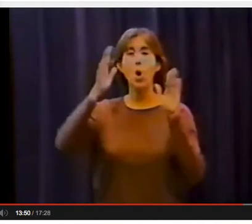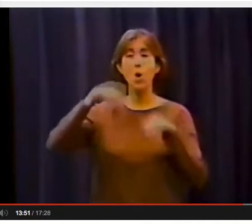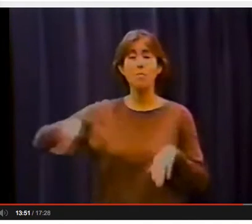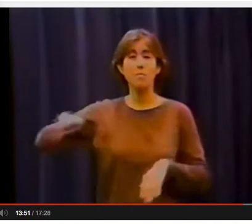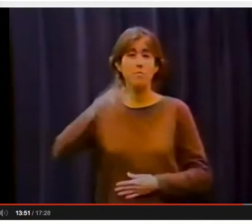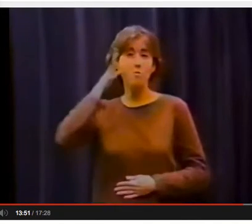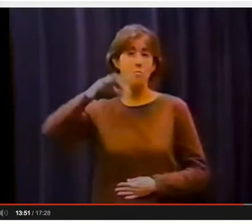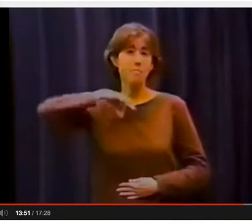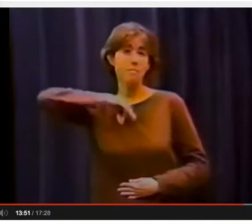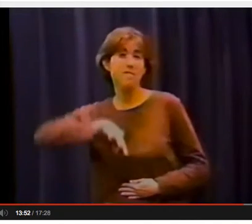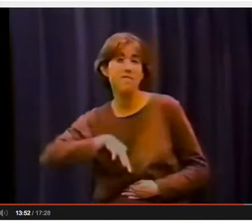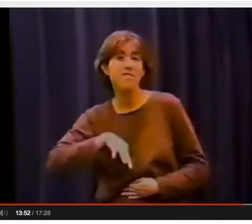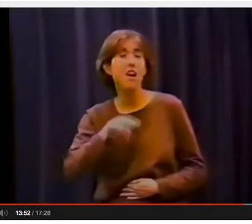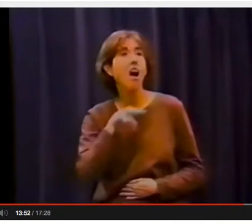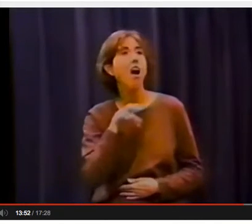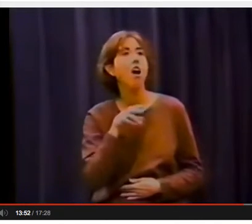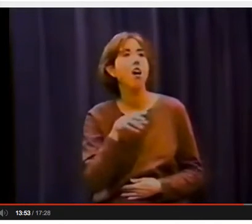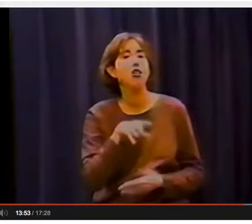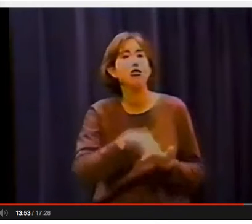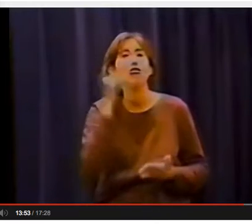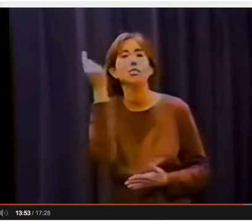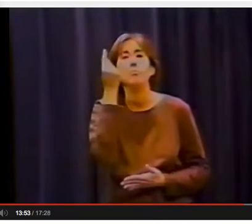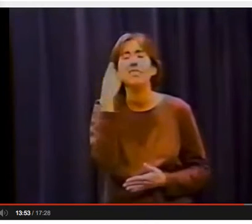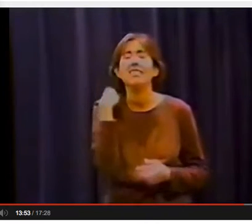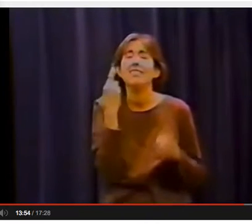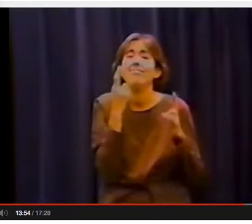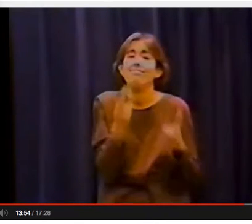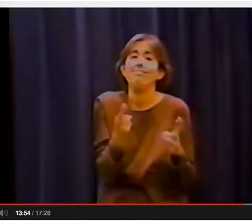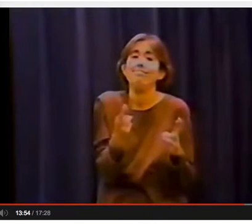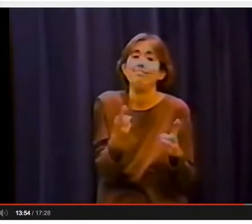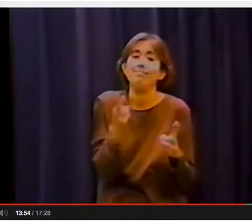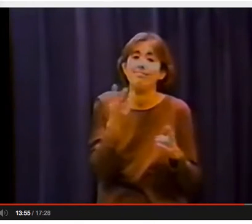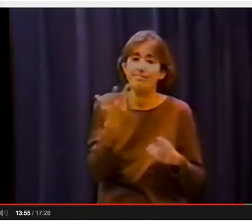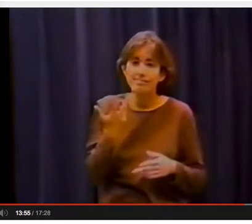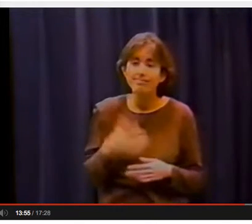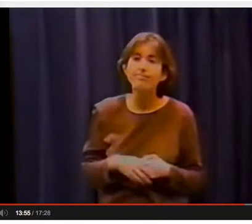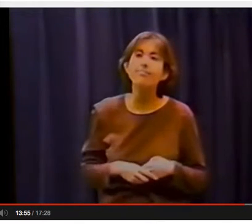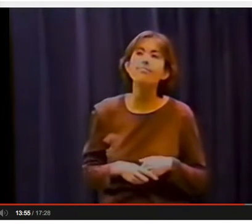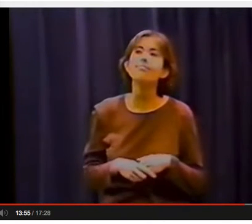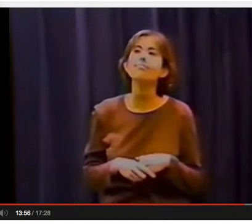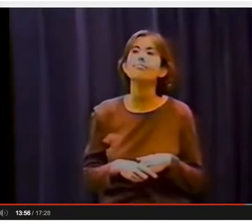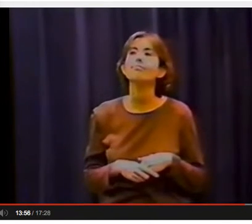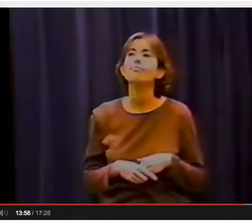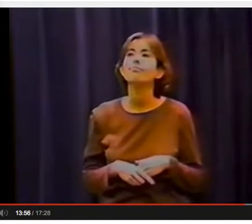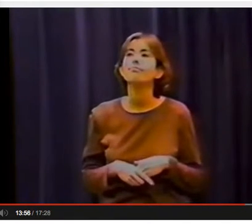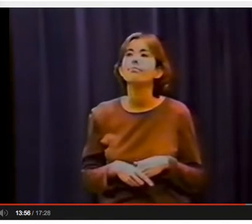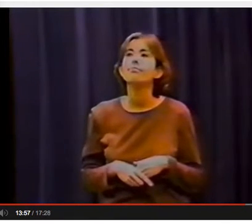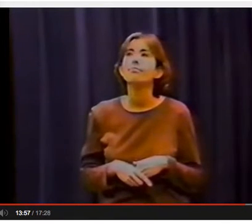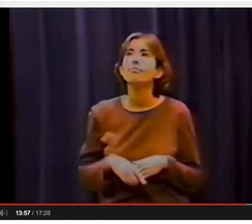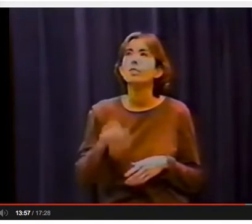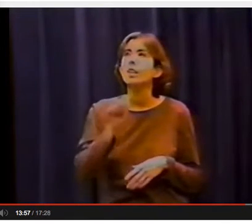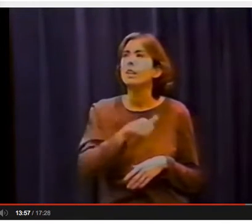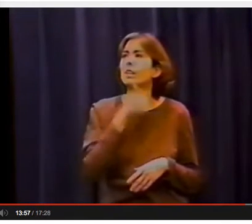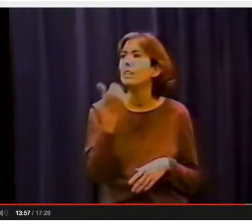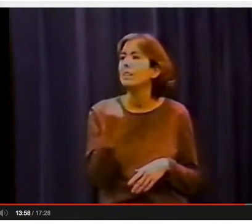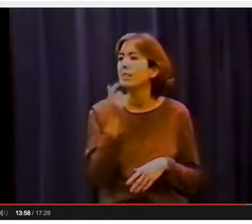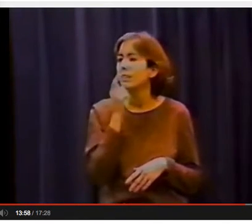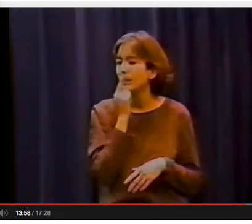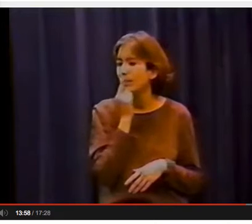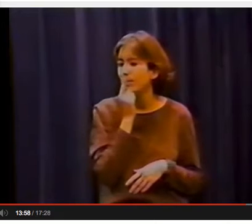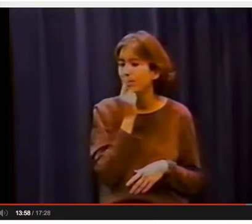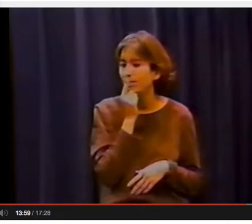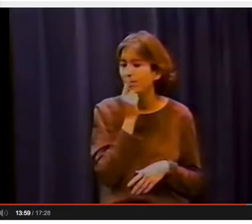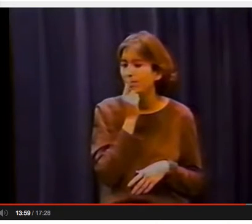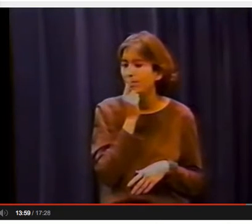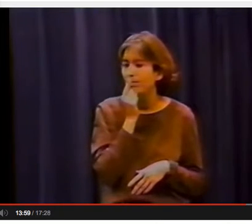in the lecture, they warned all of them that it wasn't a good idea. It was for them just to take a little, like their 2 cents to